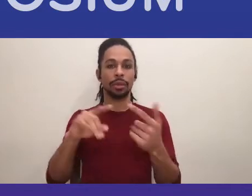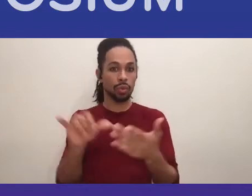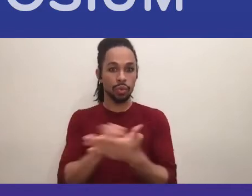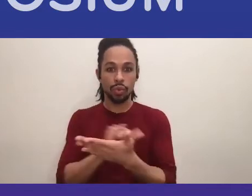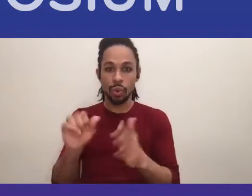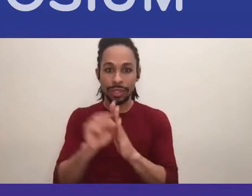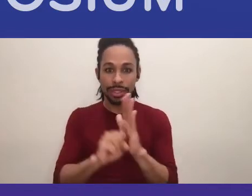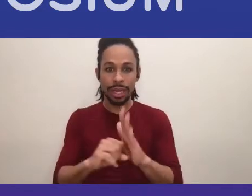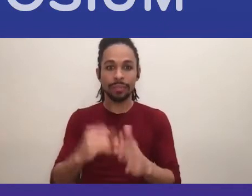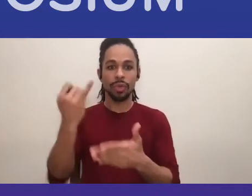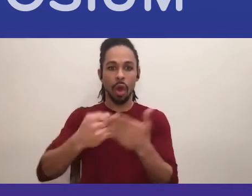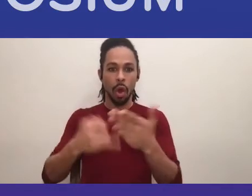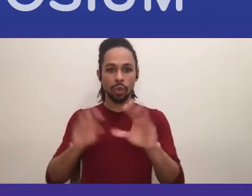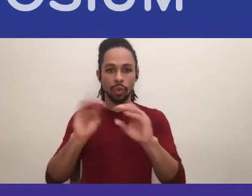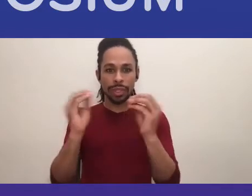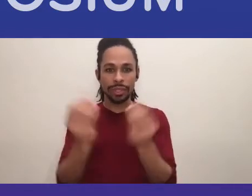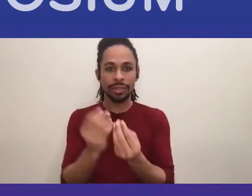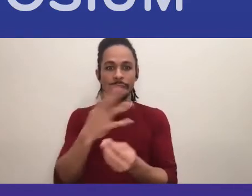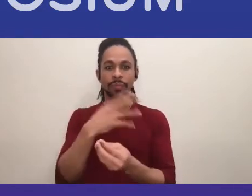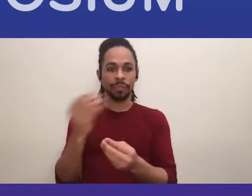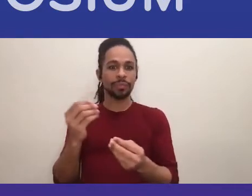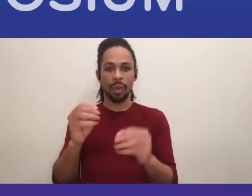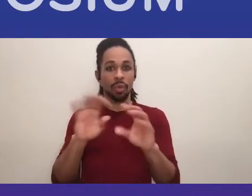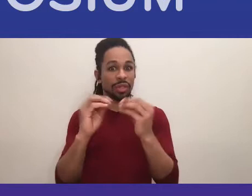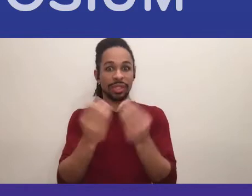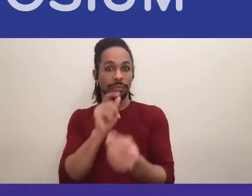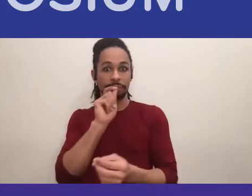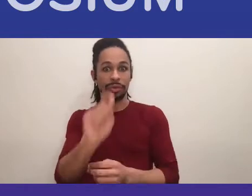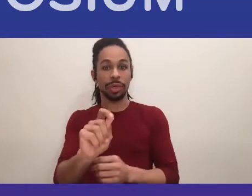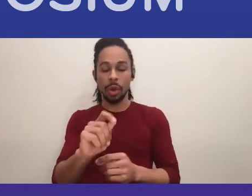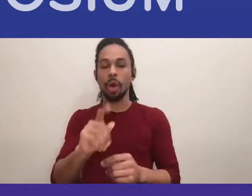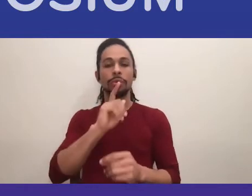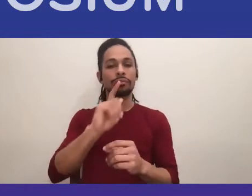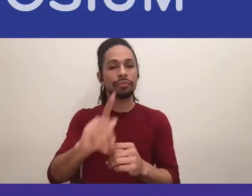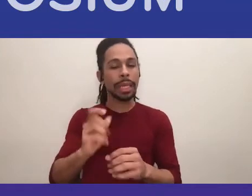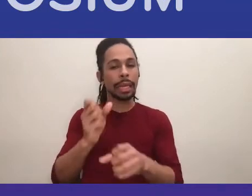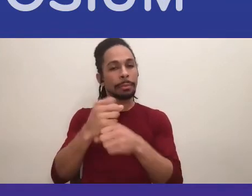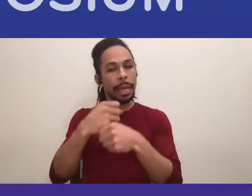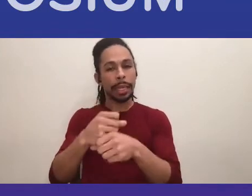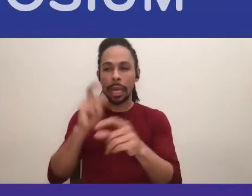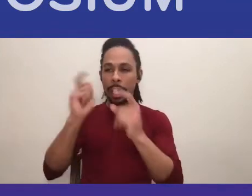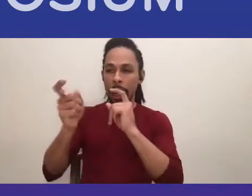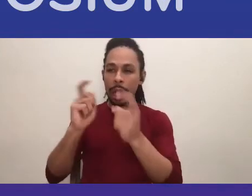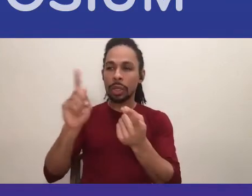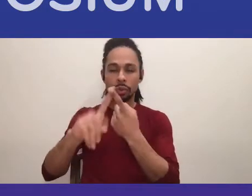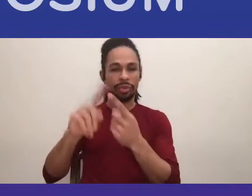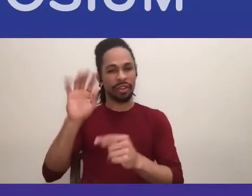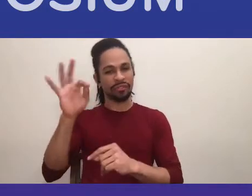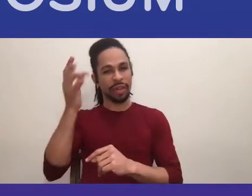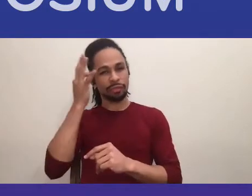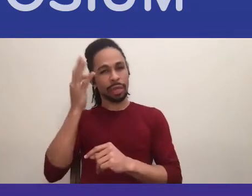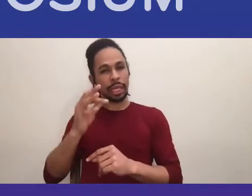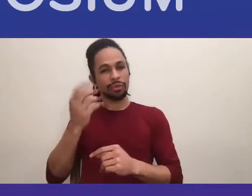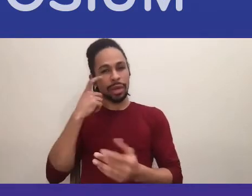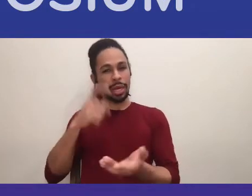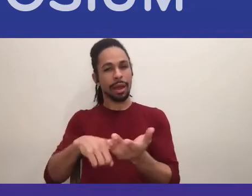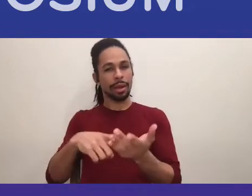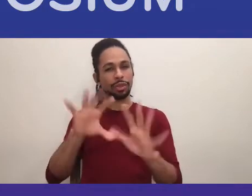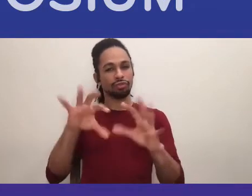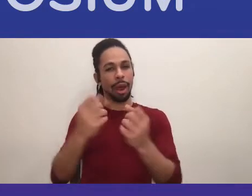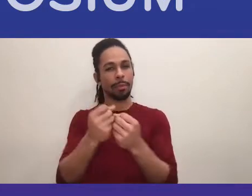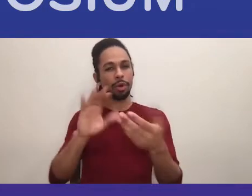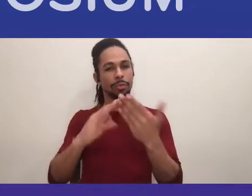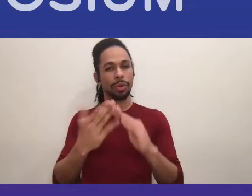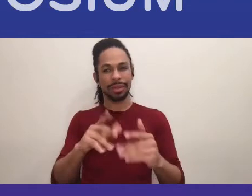and organizations, period, are making to the federally recognized tribal communities that exist within their boundaries?